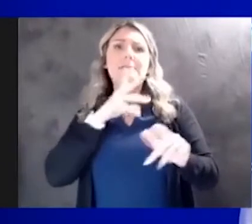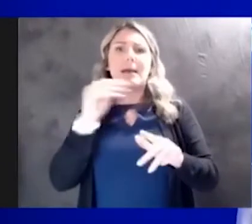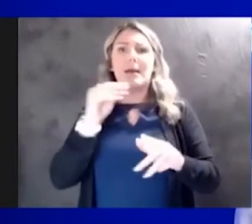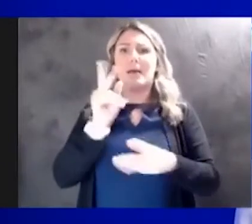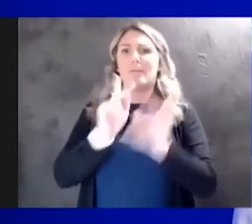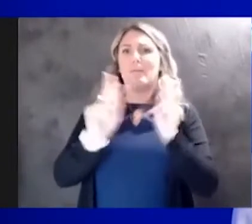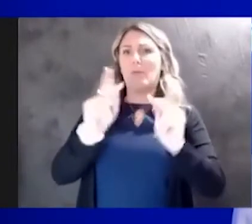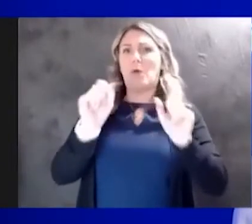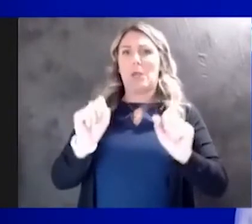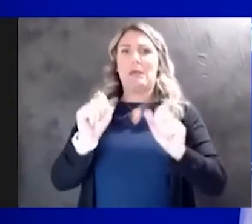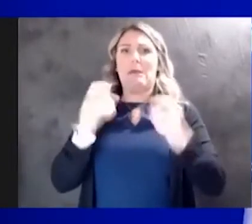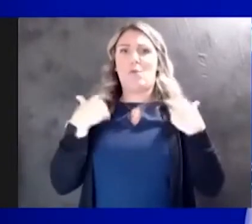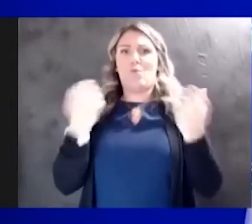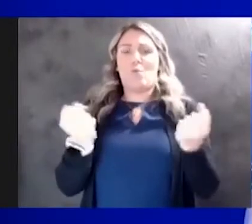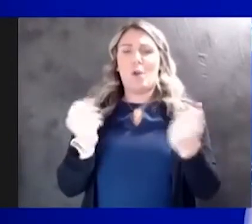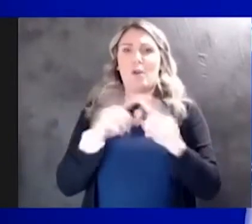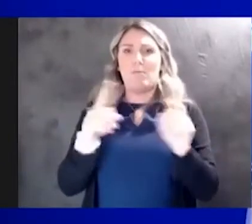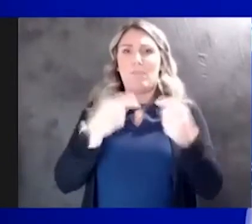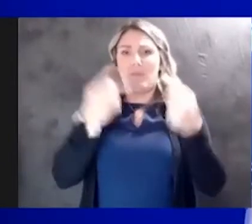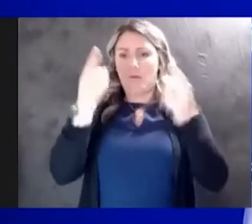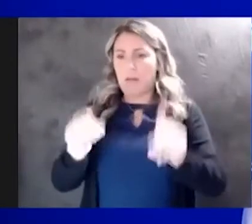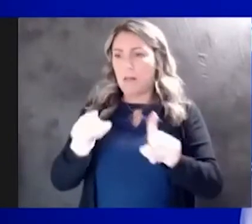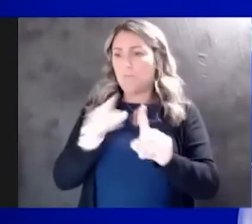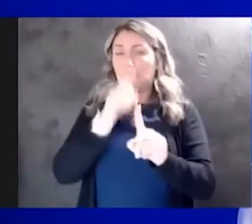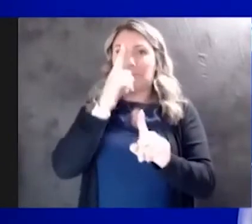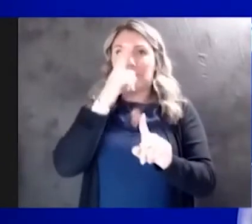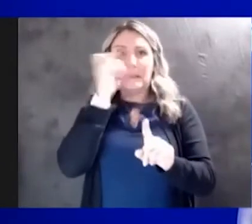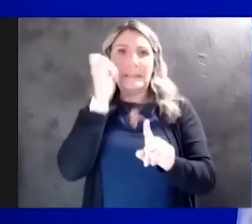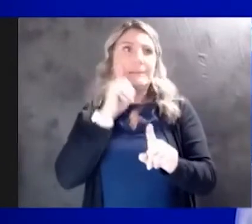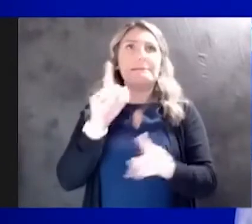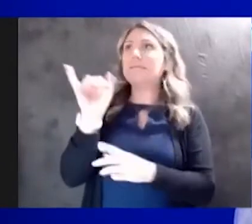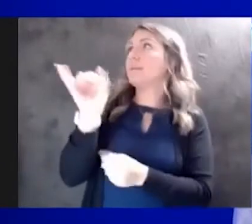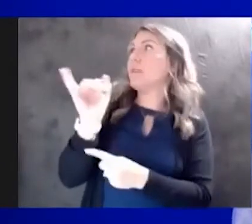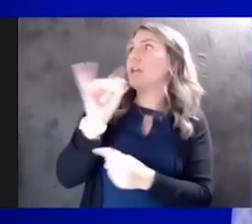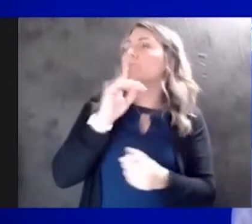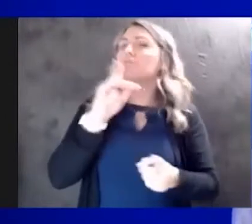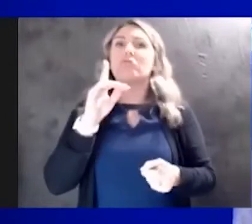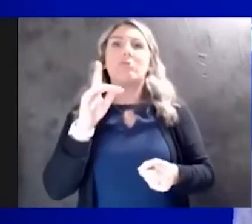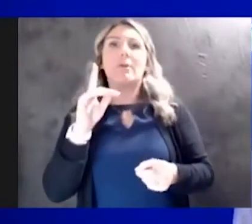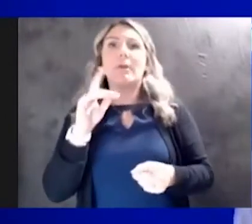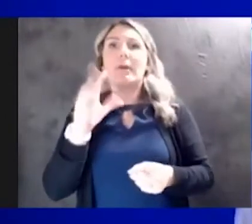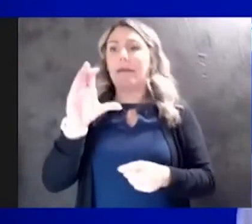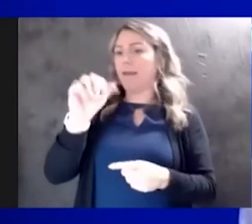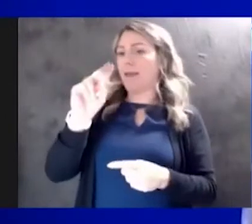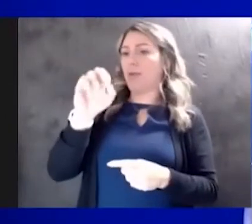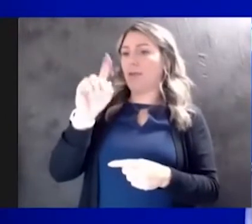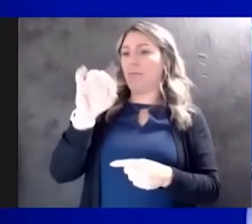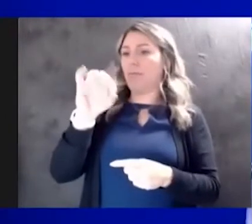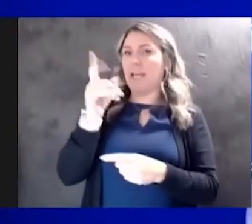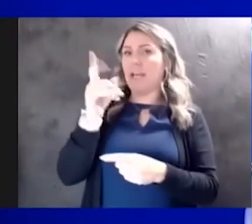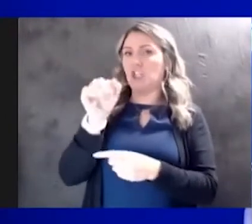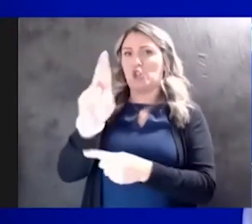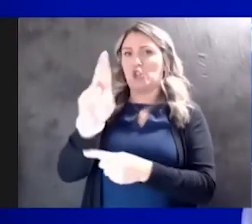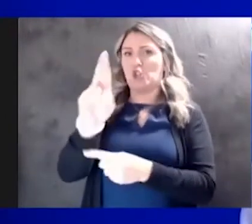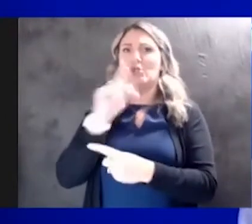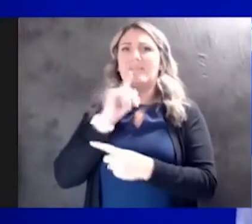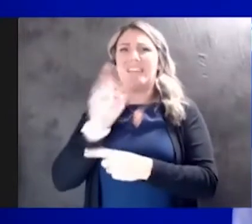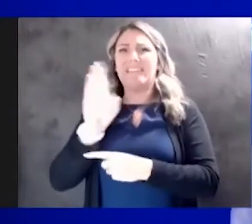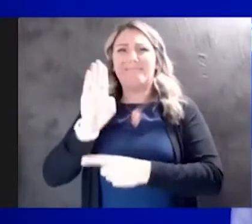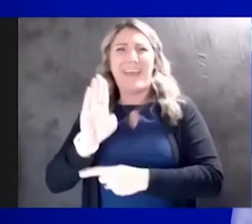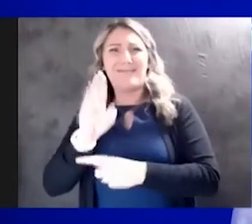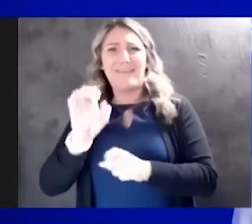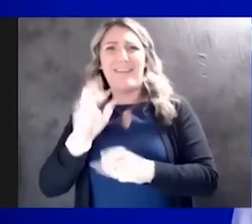But it can happen because of infection, such as with Campylobacter, which is a bacteria you can get from eating contaminated